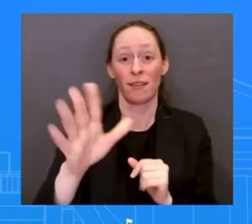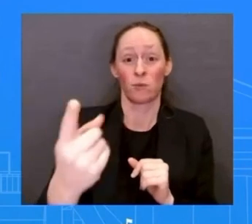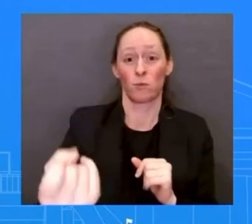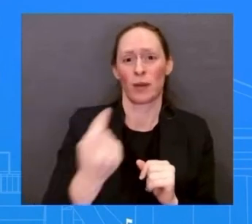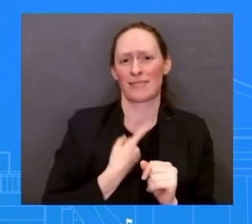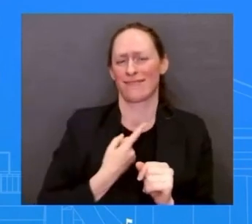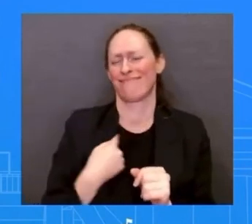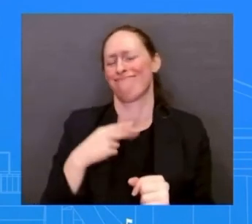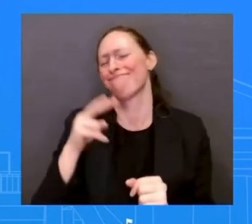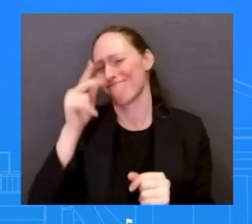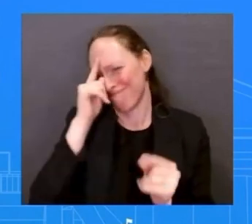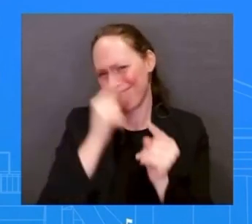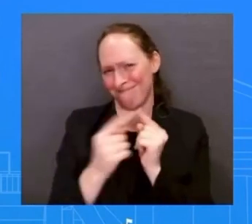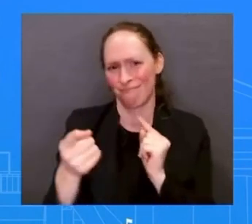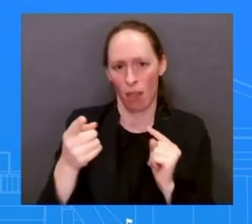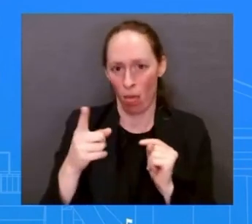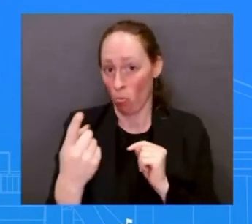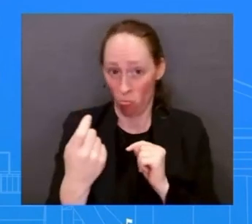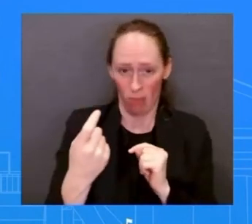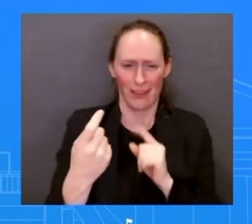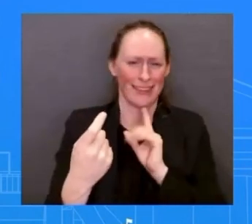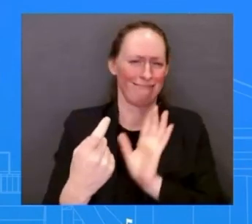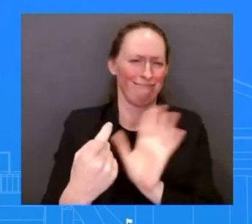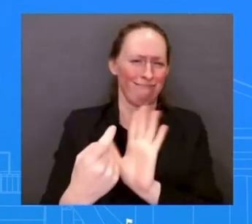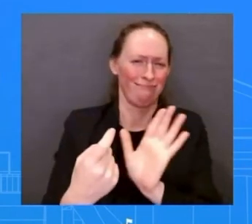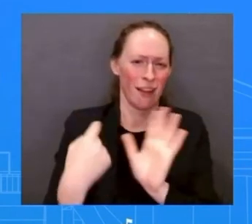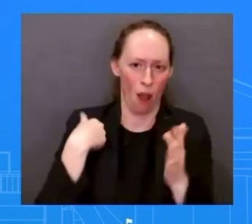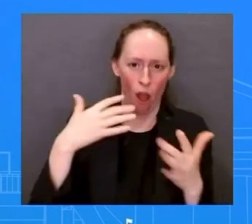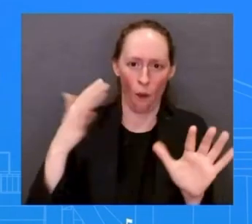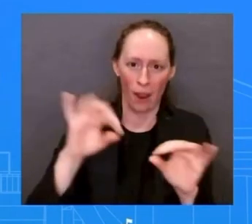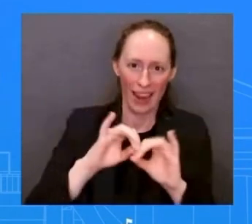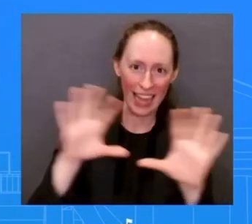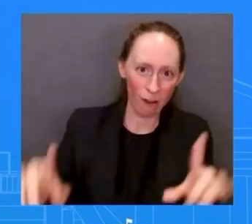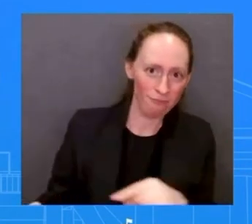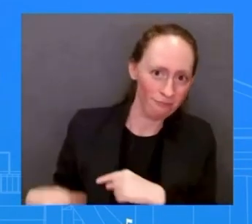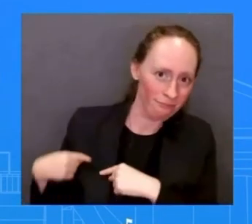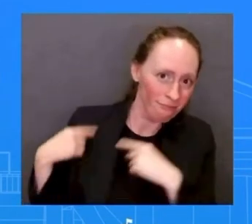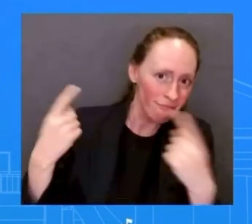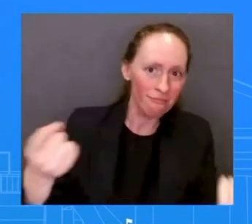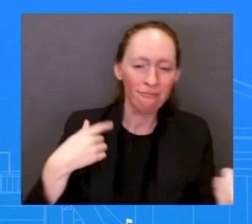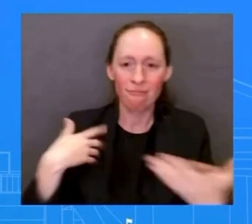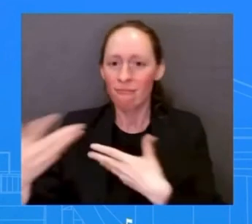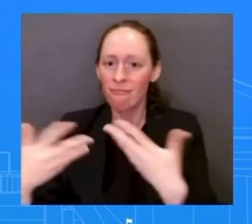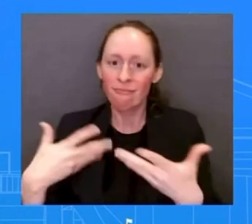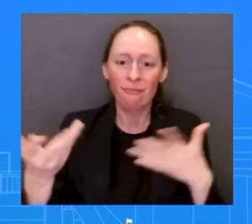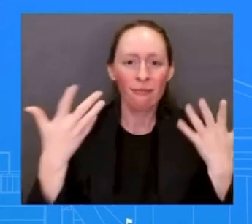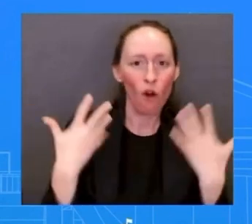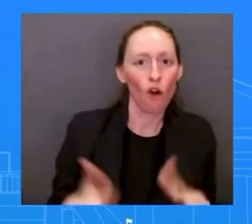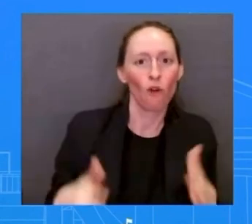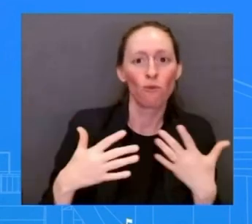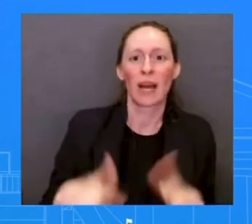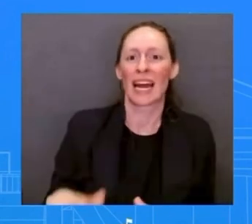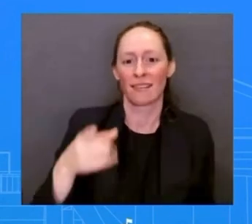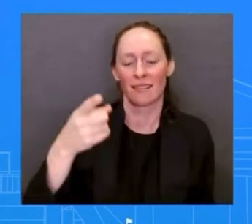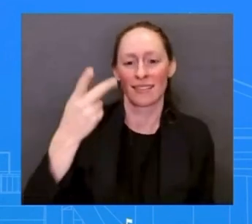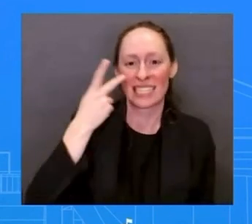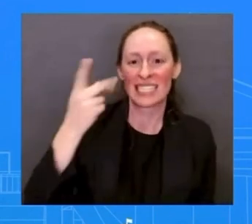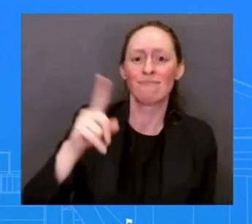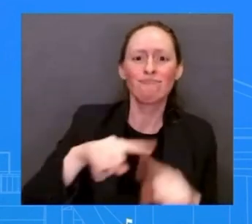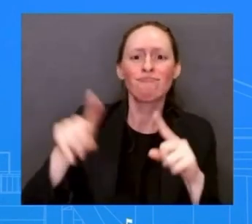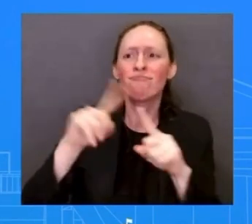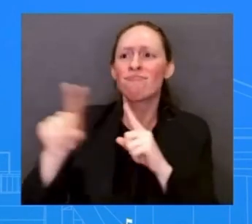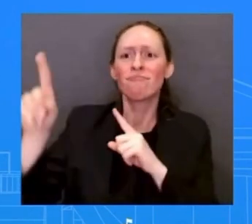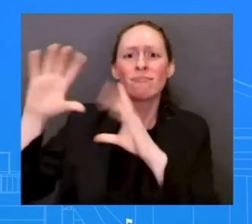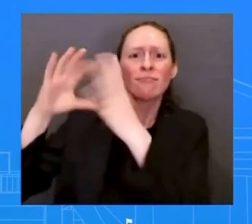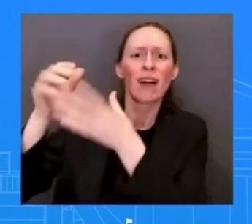laid out and have conversation. You've seen senior officials take questions, tough questions, in a bipartisan way on this issue.